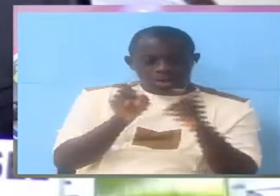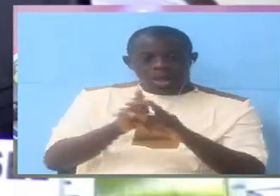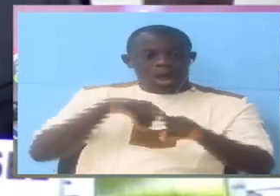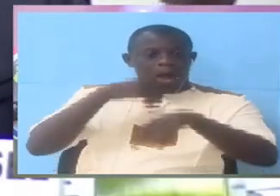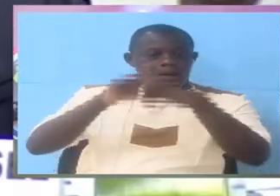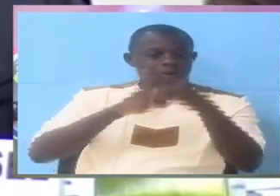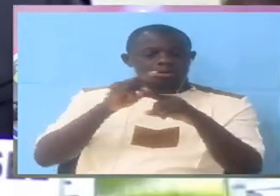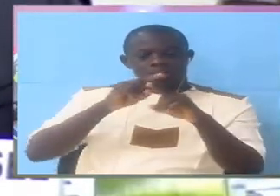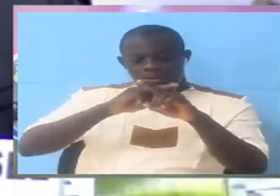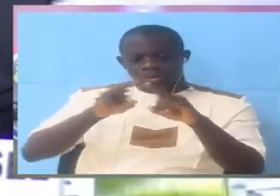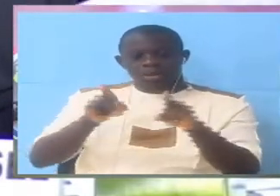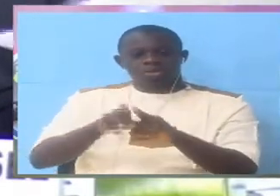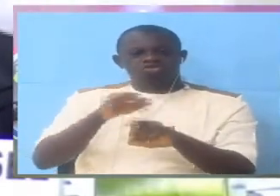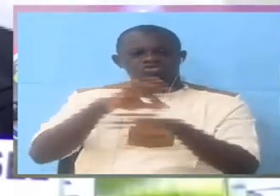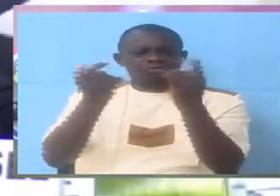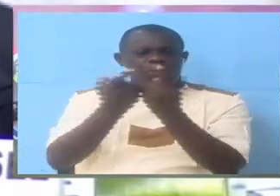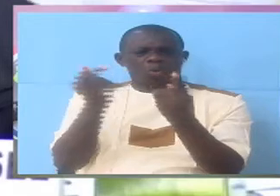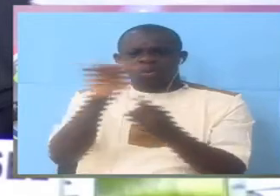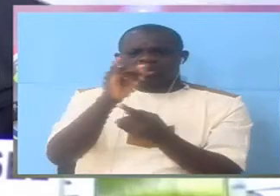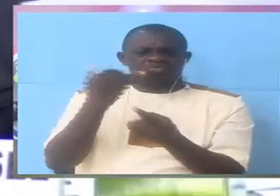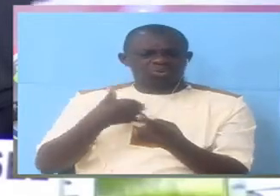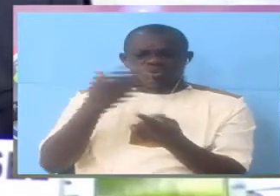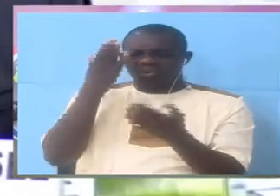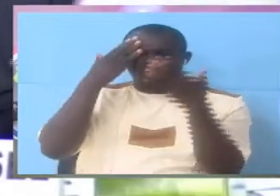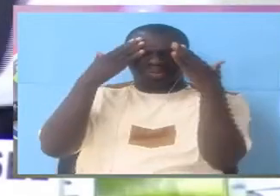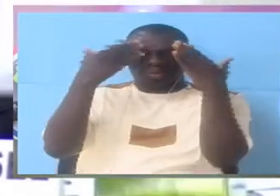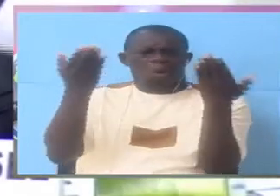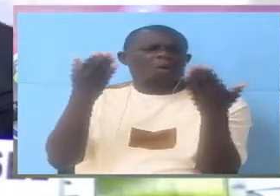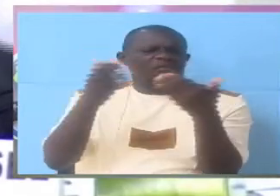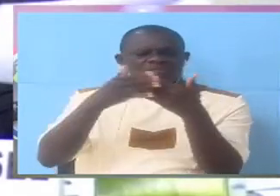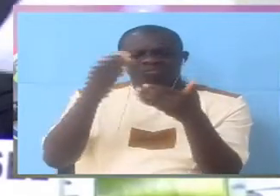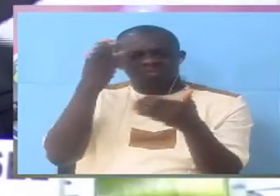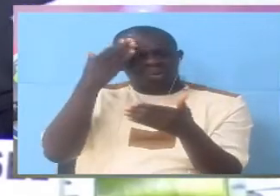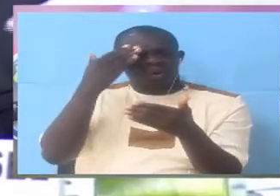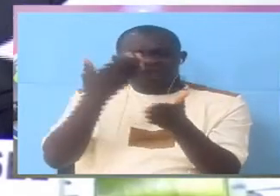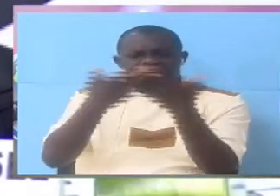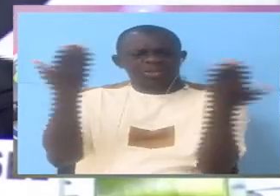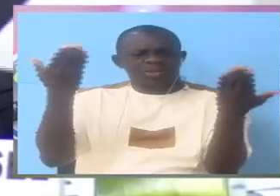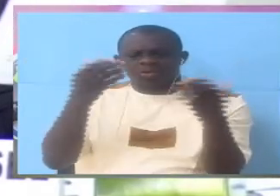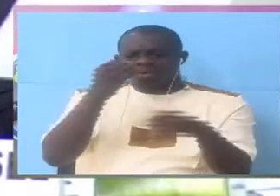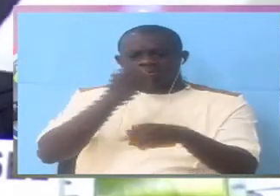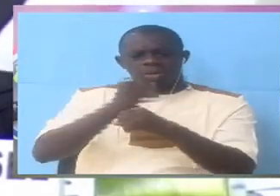regards to the very obvious things, you make yourself look very bad.